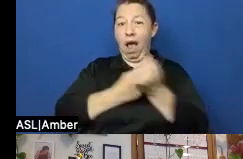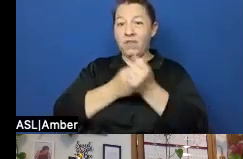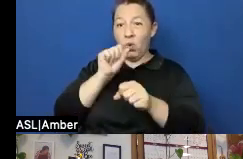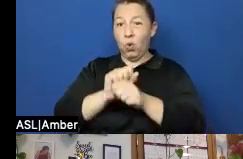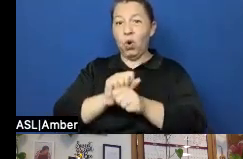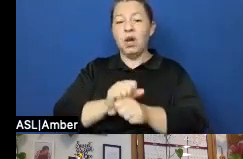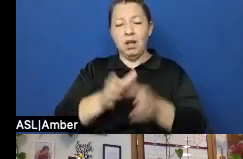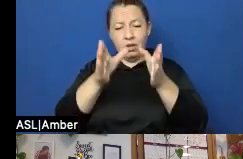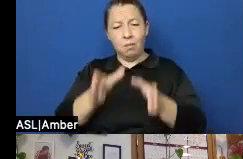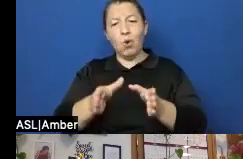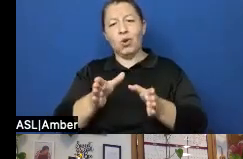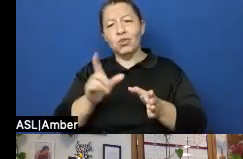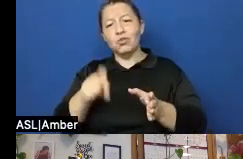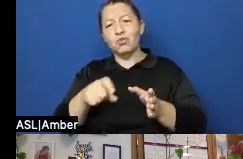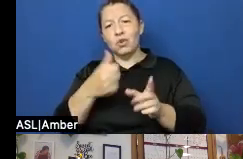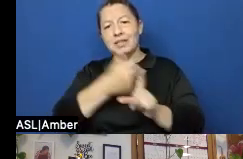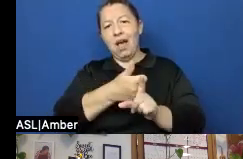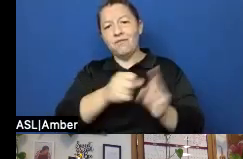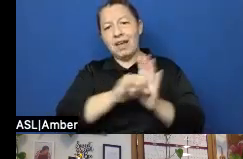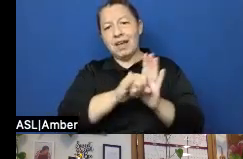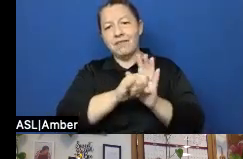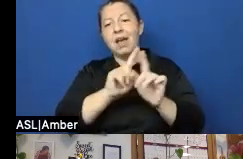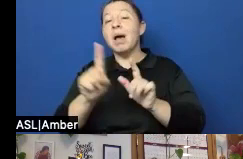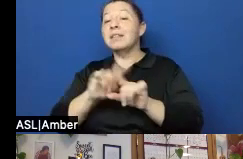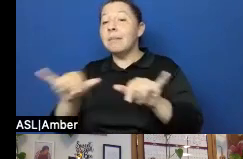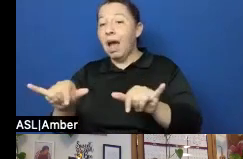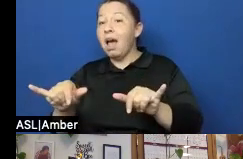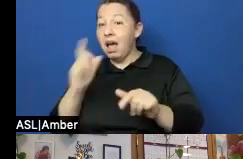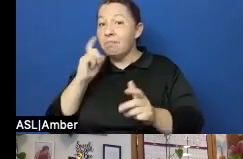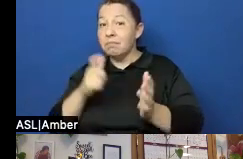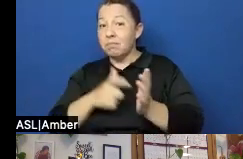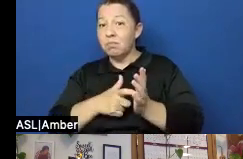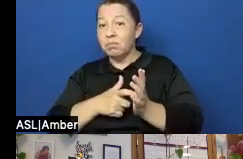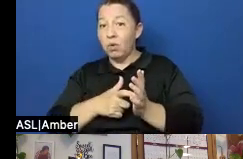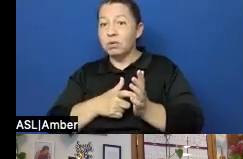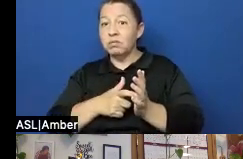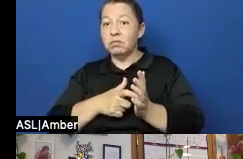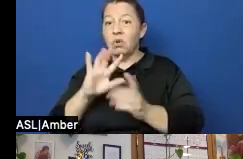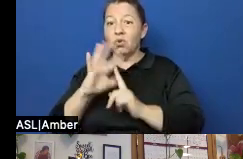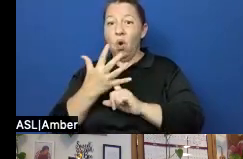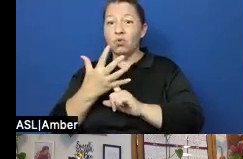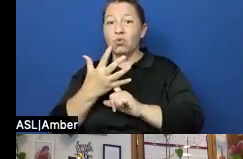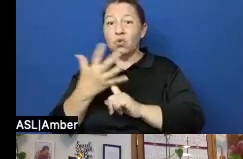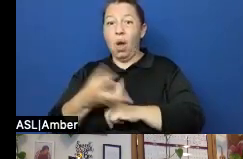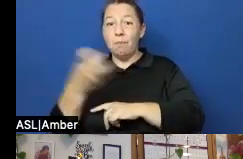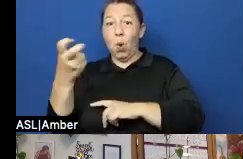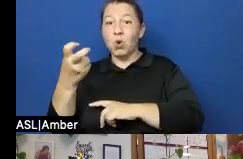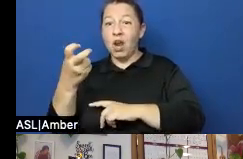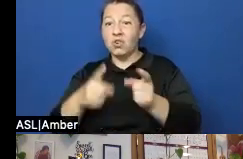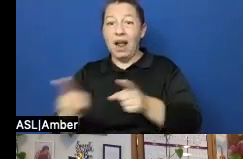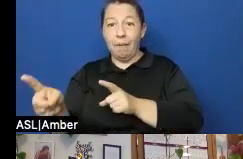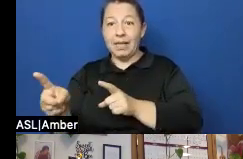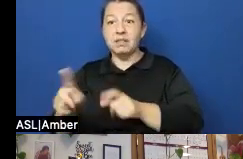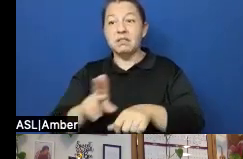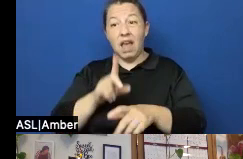want to acknowledge that cultural appropriation happens and address that. So it is a Native term,